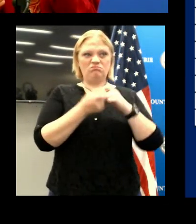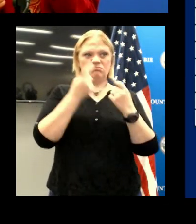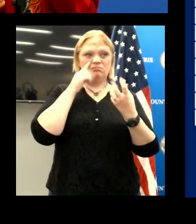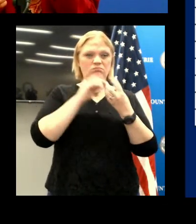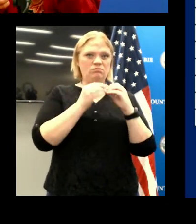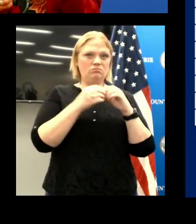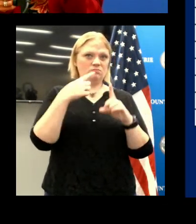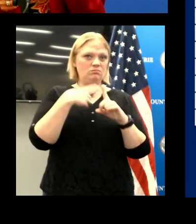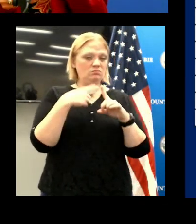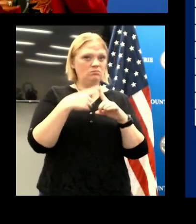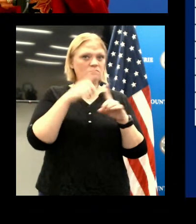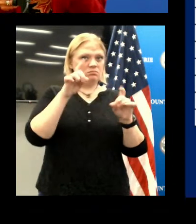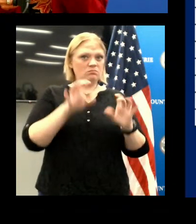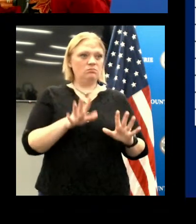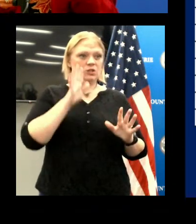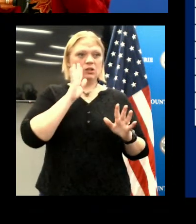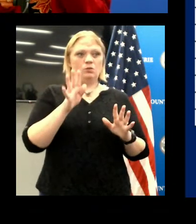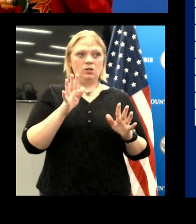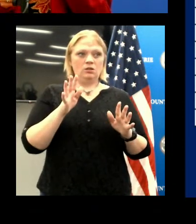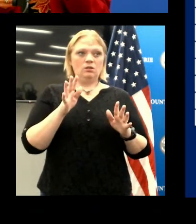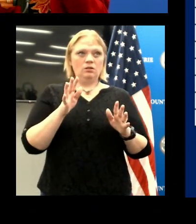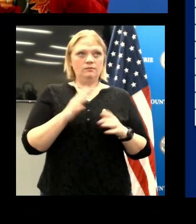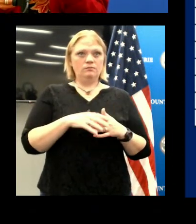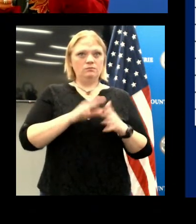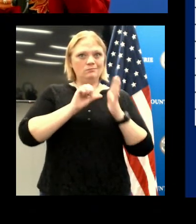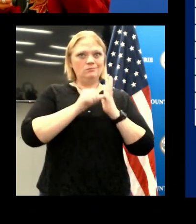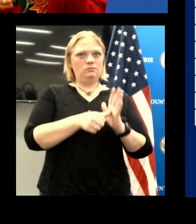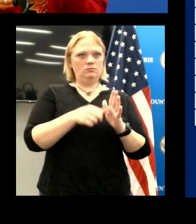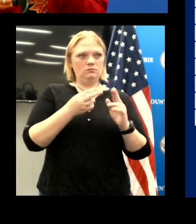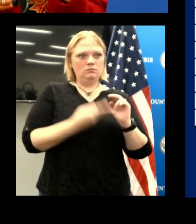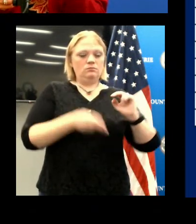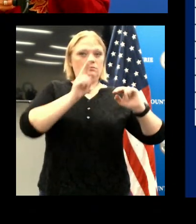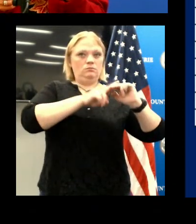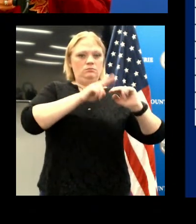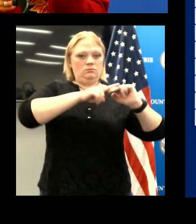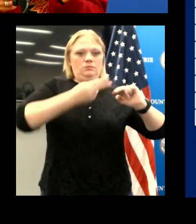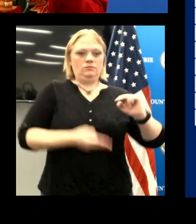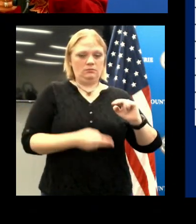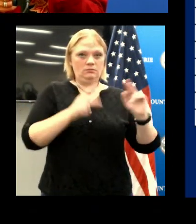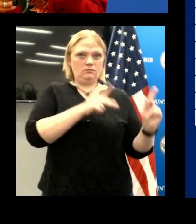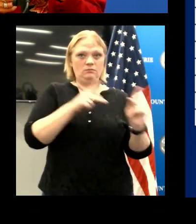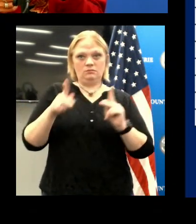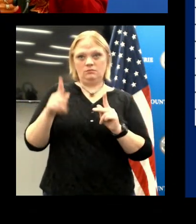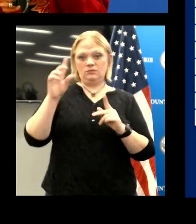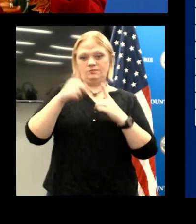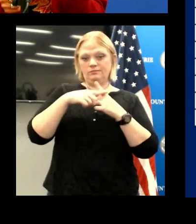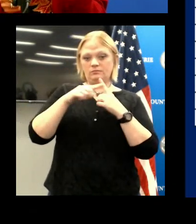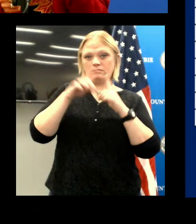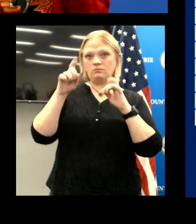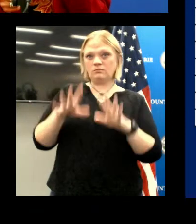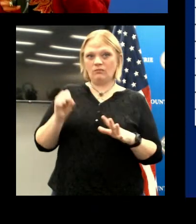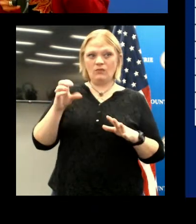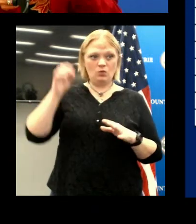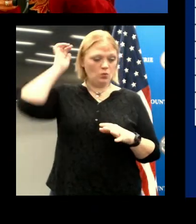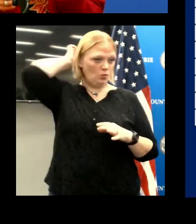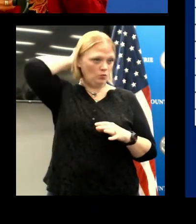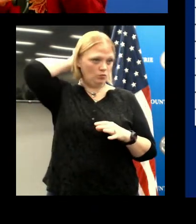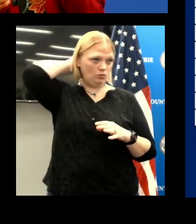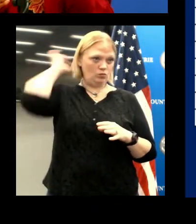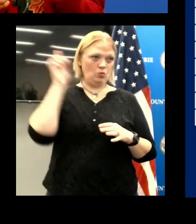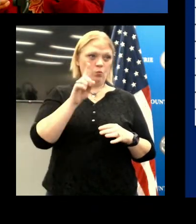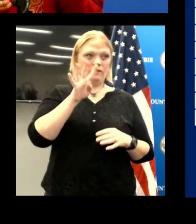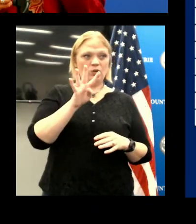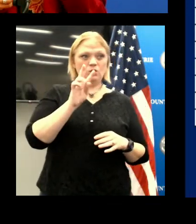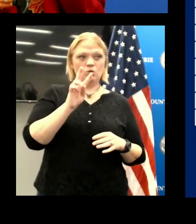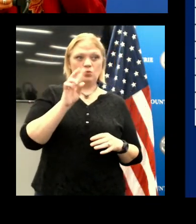of positive tests will greatly increase or decrease the proportion of positive tests. So 14212,